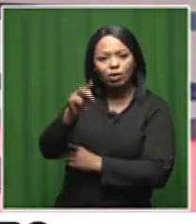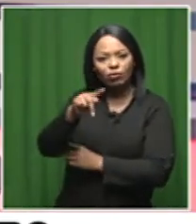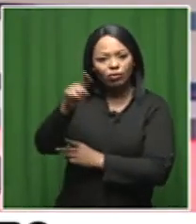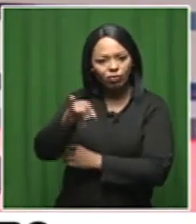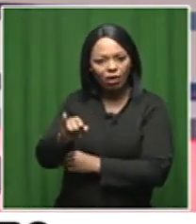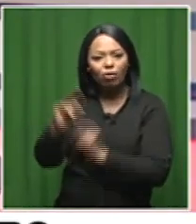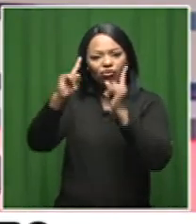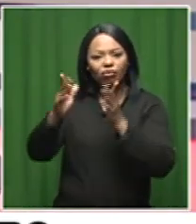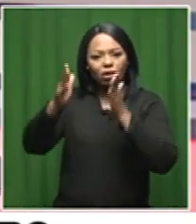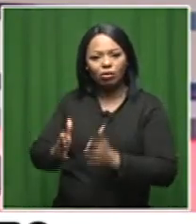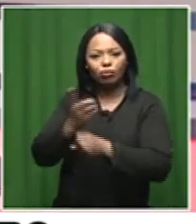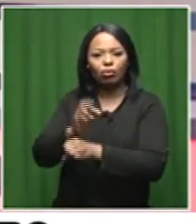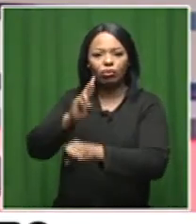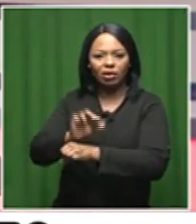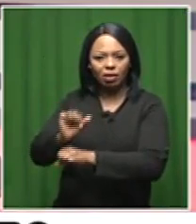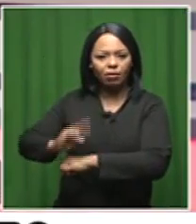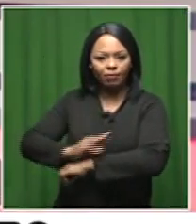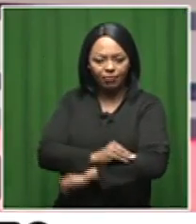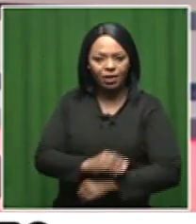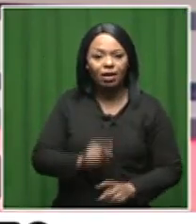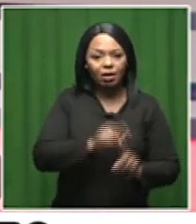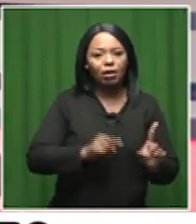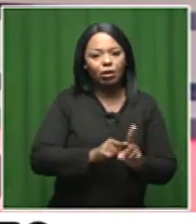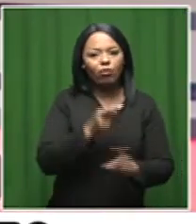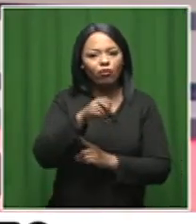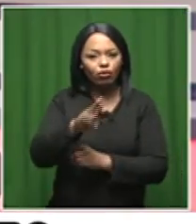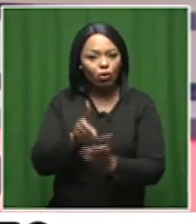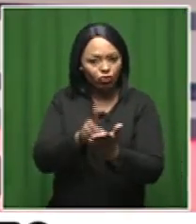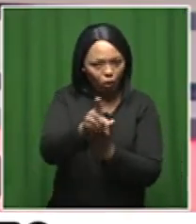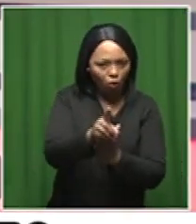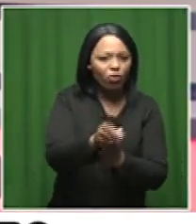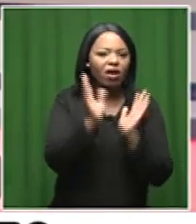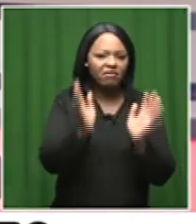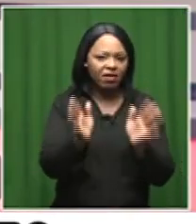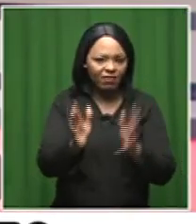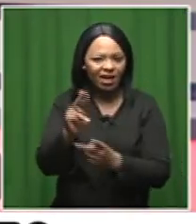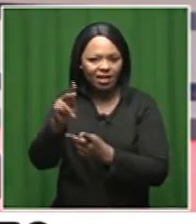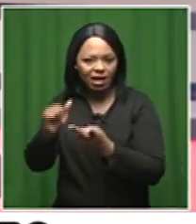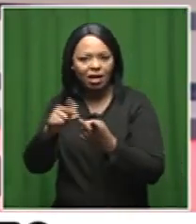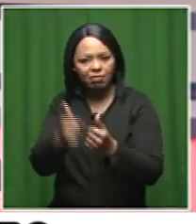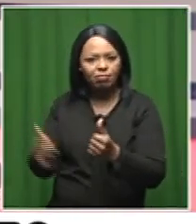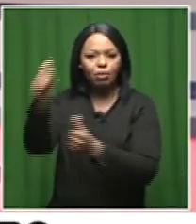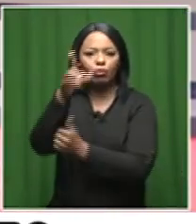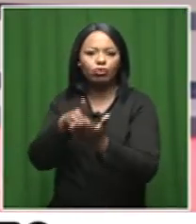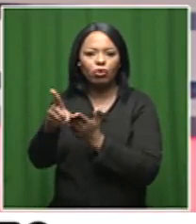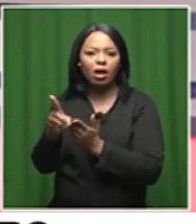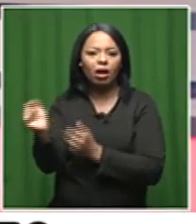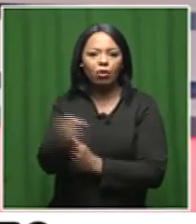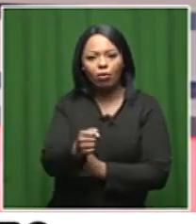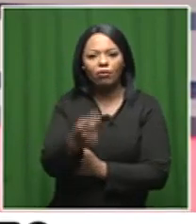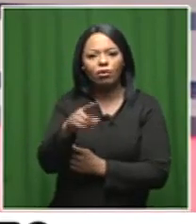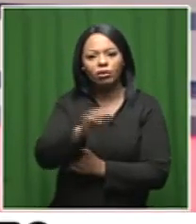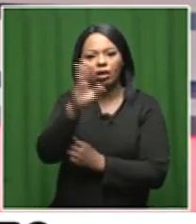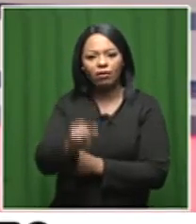After the break, we'll speak to Umfundo Ngwenya, a bone marrow donor, and then speak to Nadia Chokli, the head of donor recruitment from the South African Bone